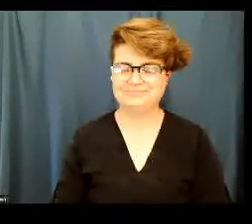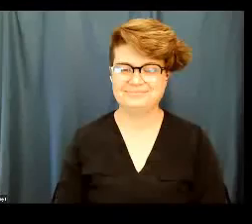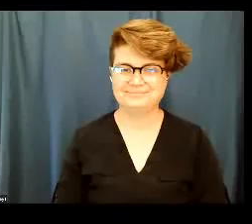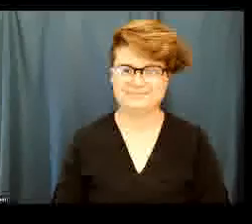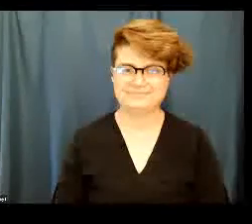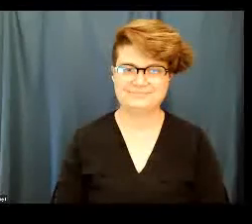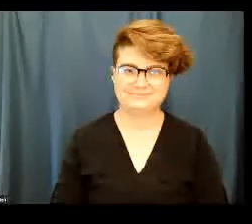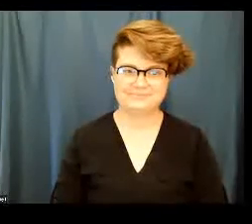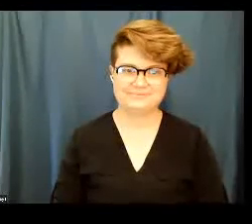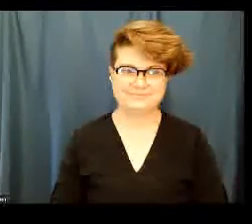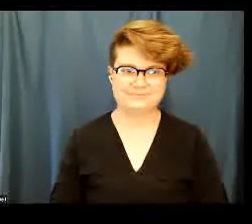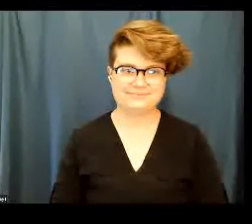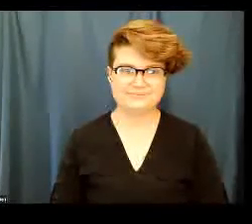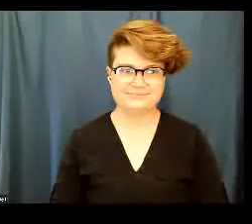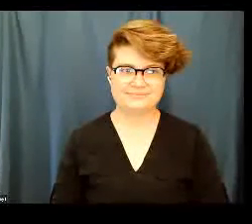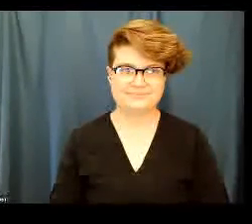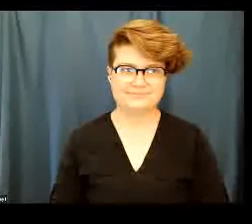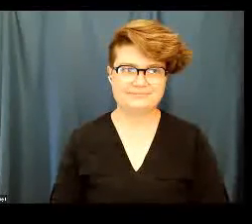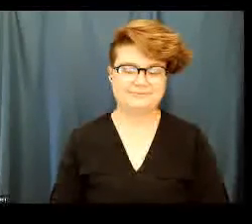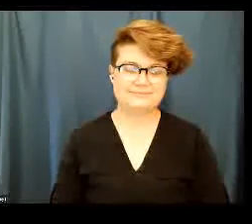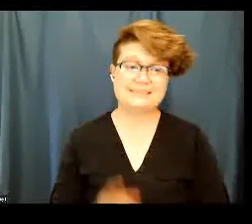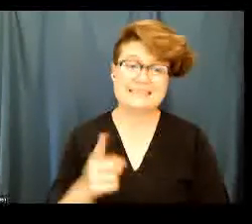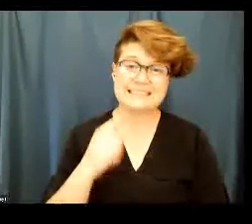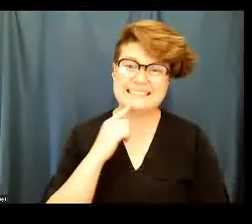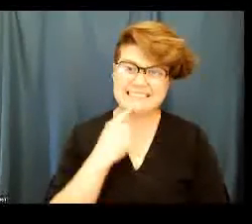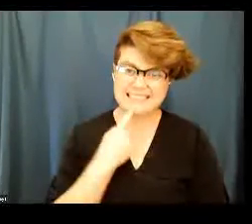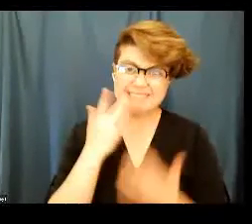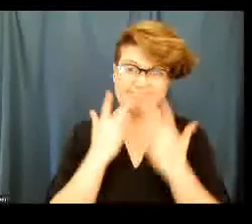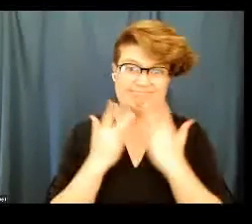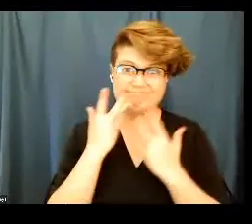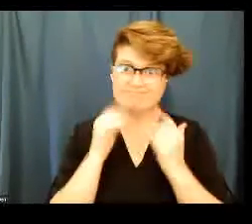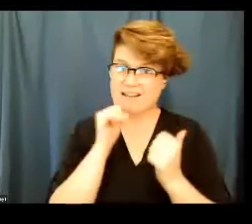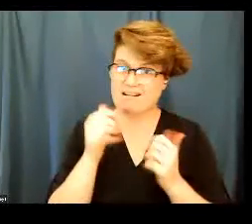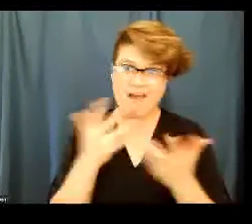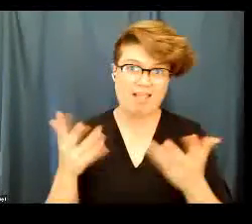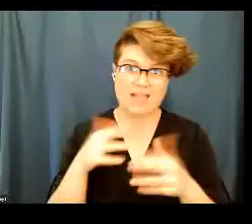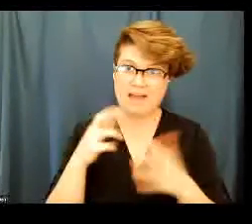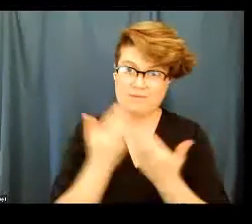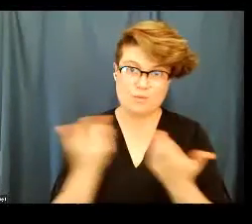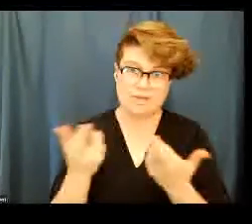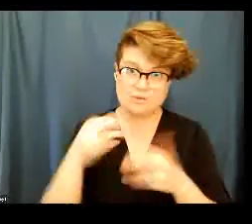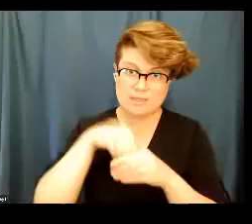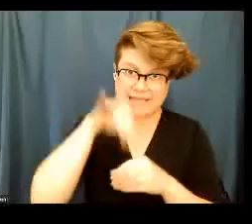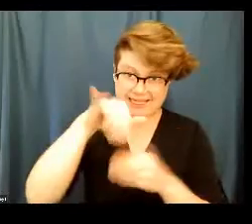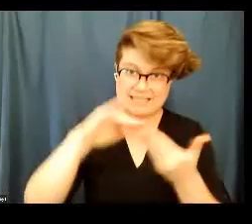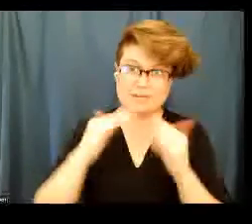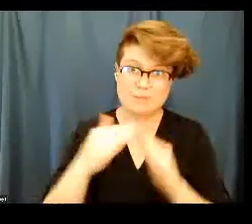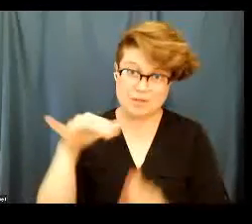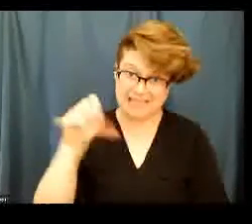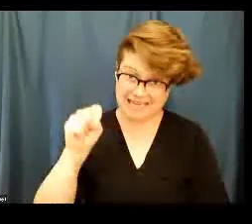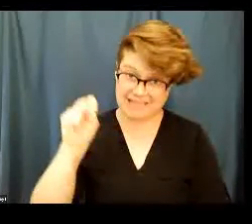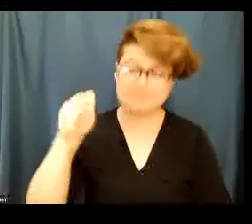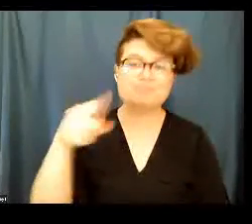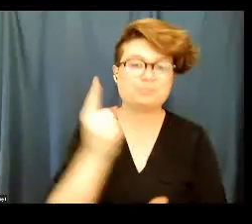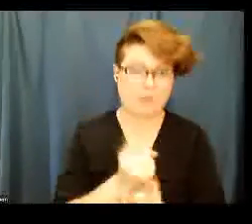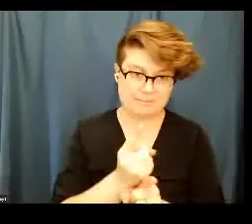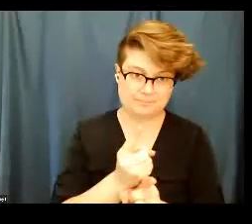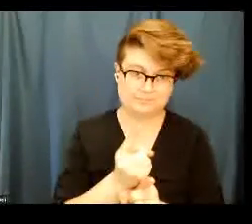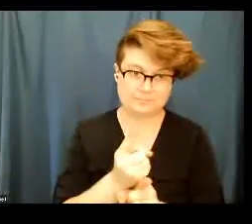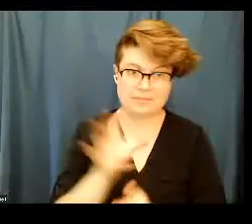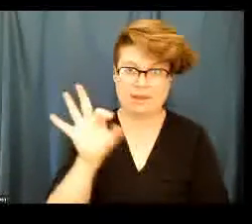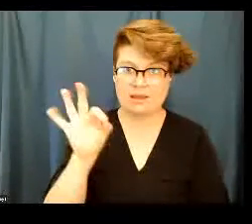So there's a significant lack of resources nearby or in the community, definitely. Yeah, the forensic exams